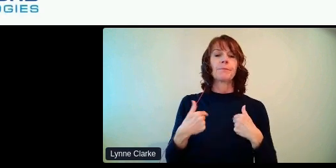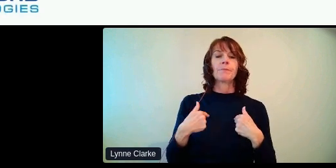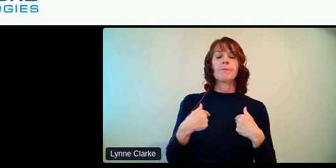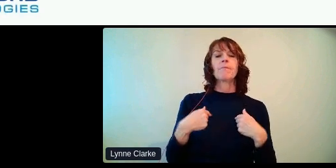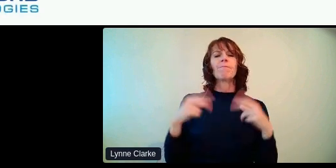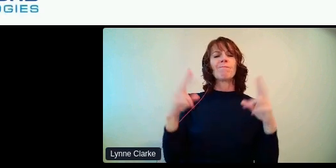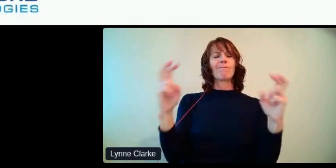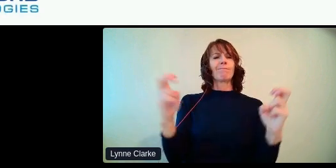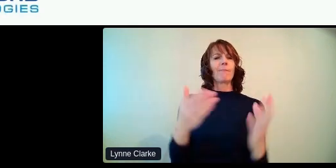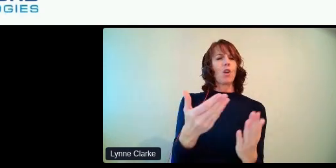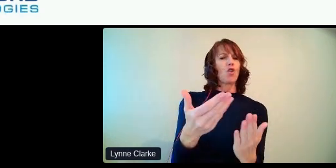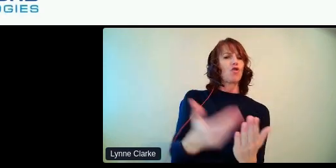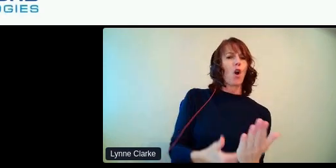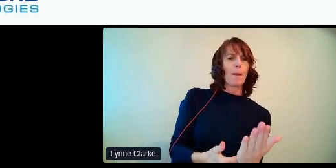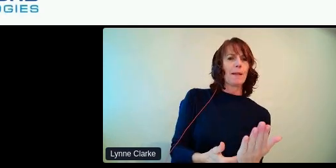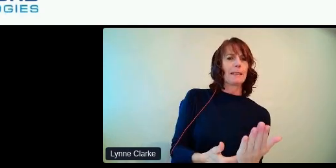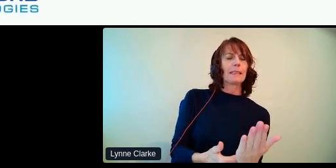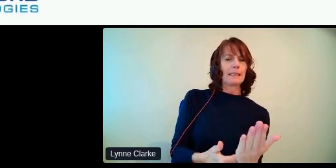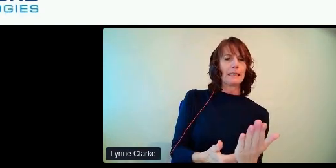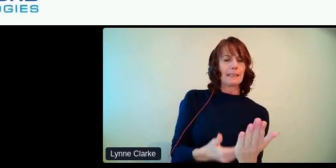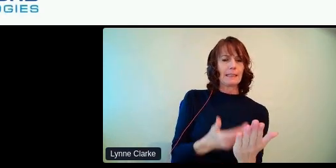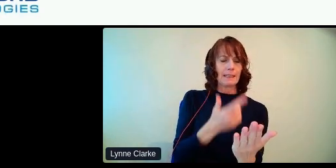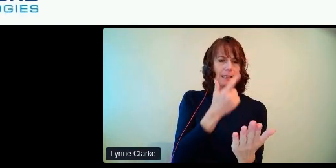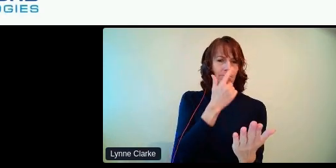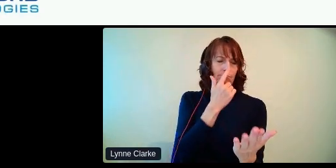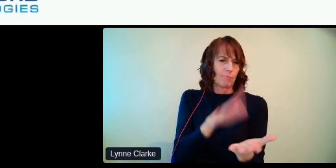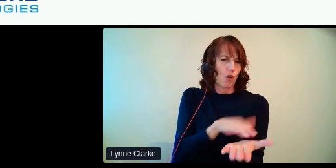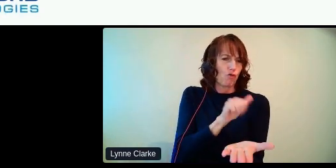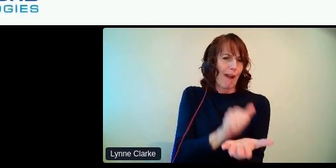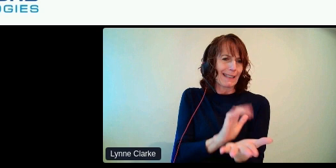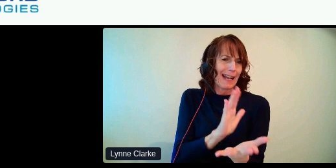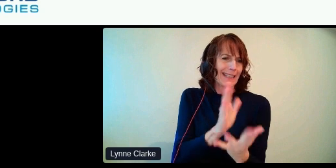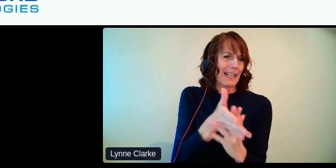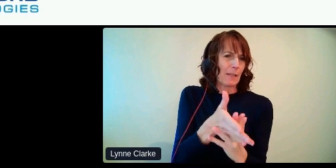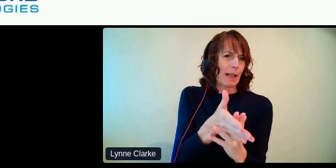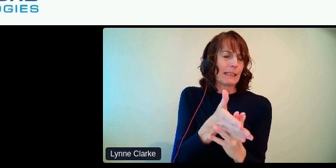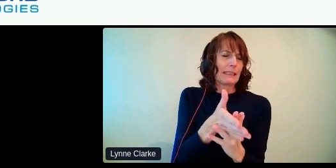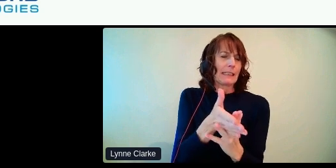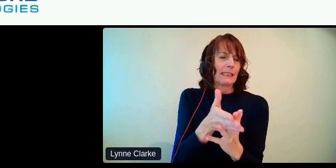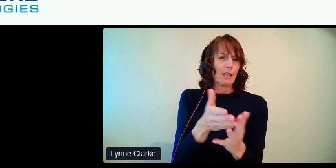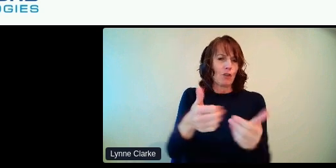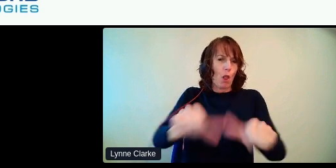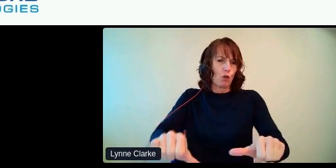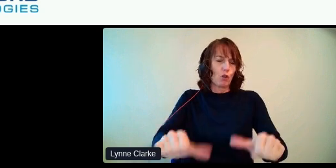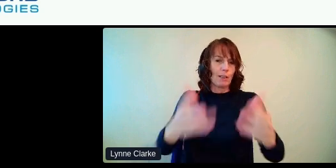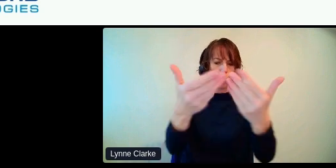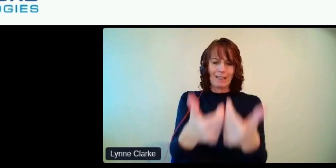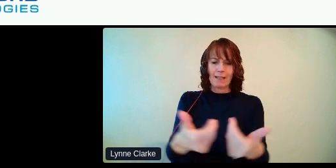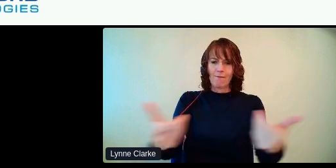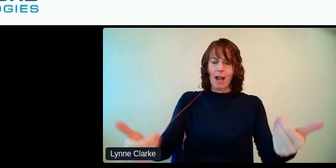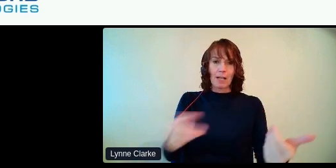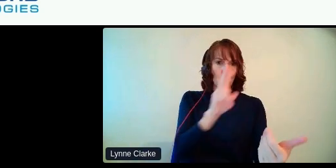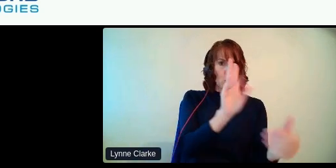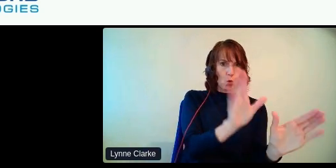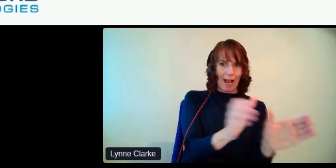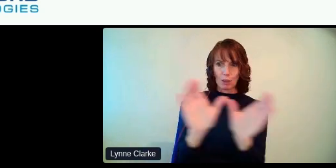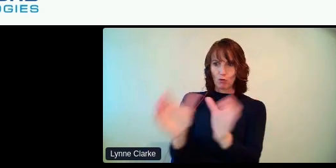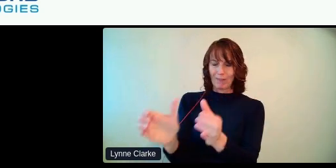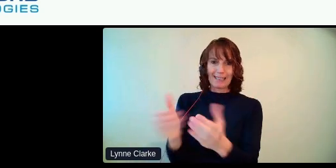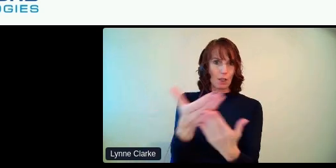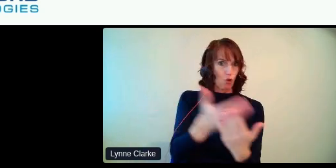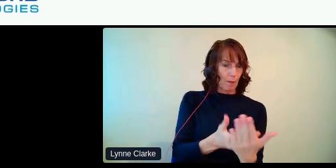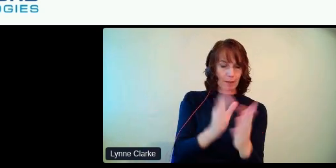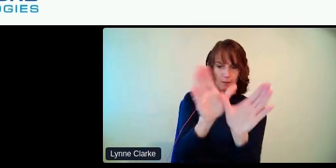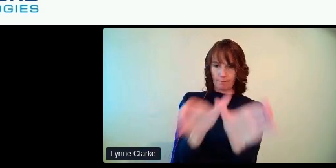looking at the correct accessibility solutions, we divide the documents into two categories. So we